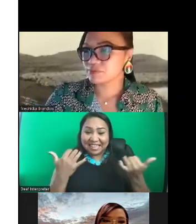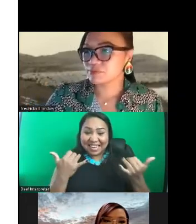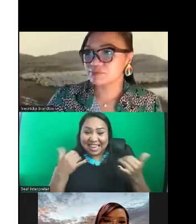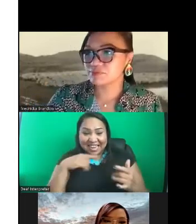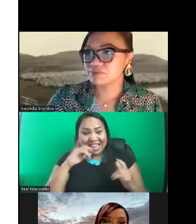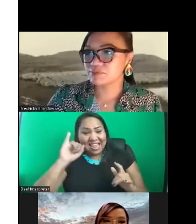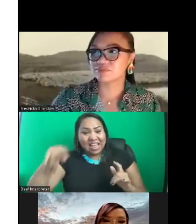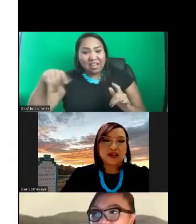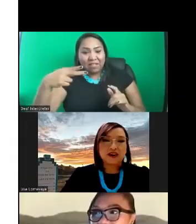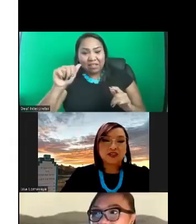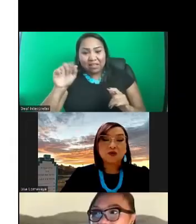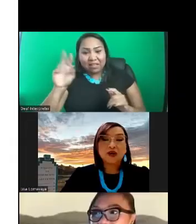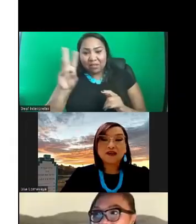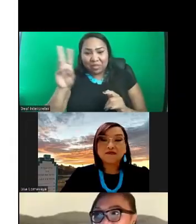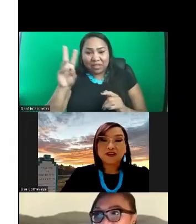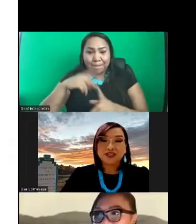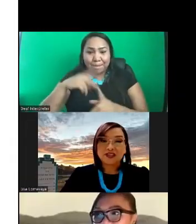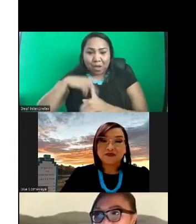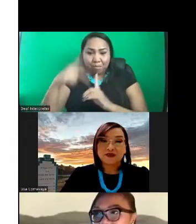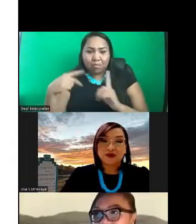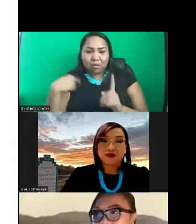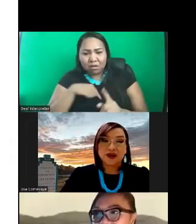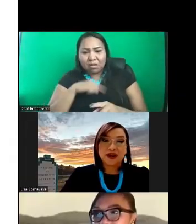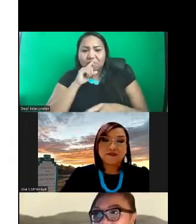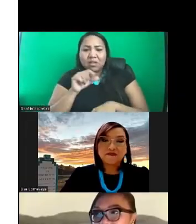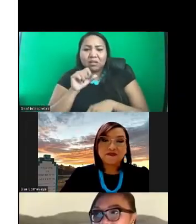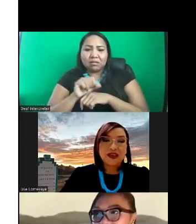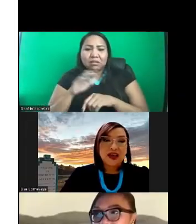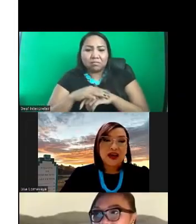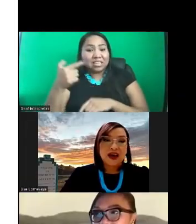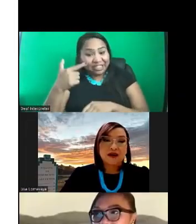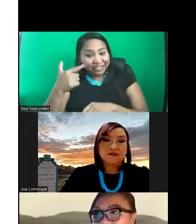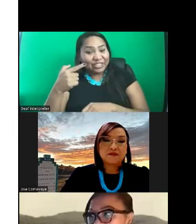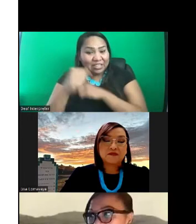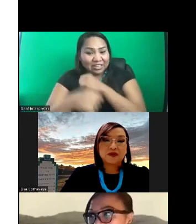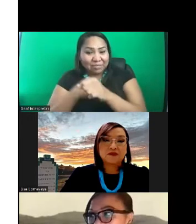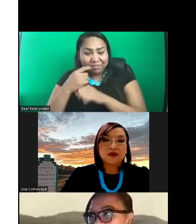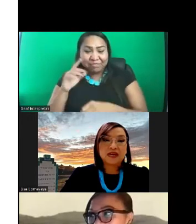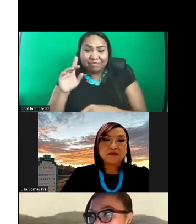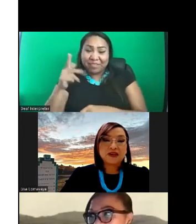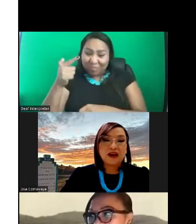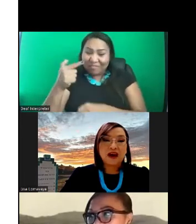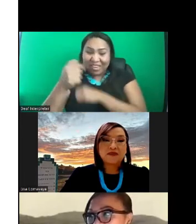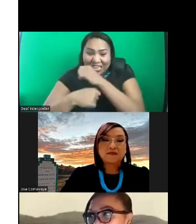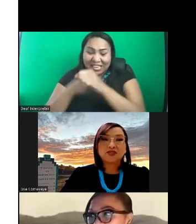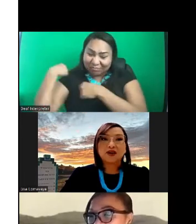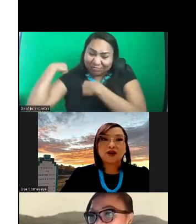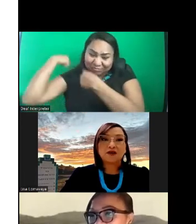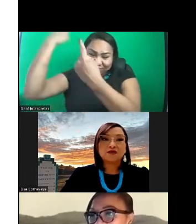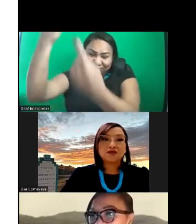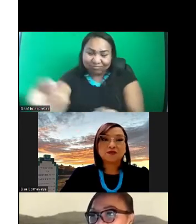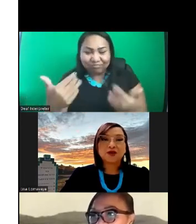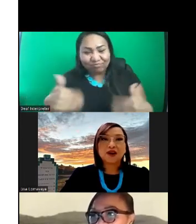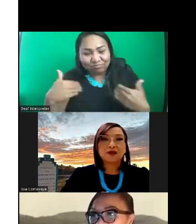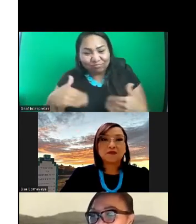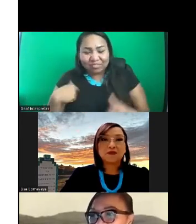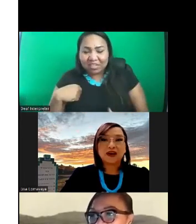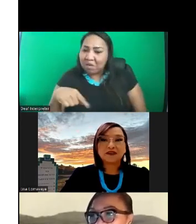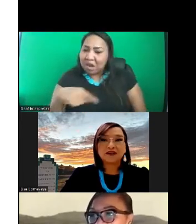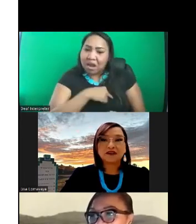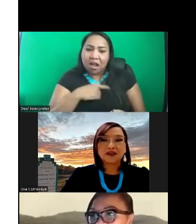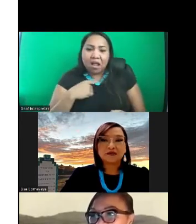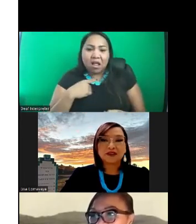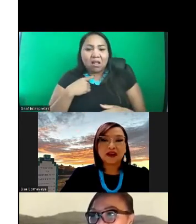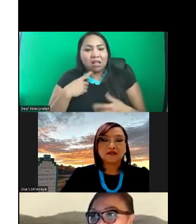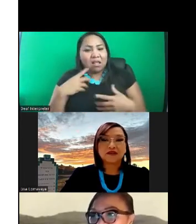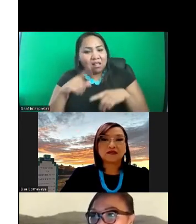program, we are in our 21st year of the program. We would not be able to host this program at Hopi